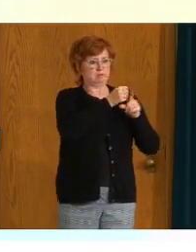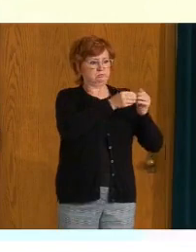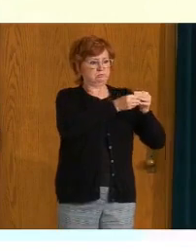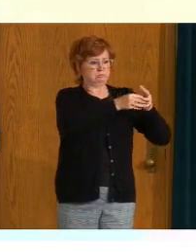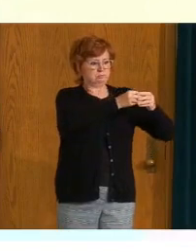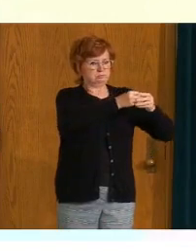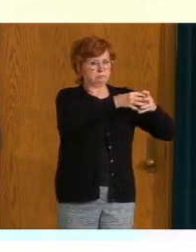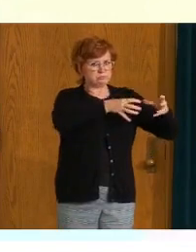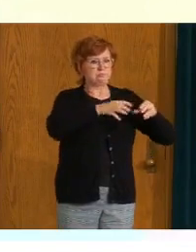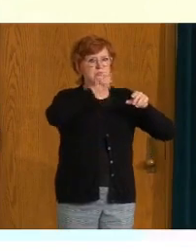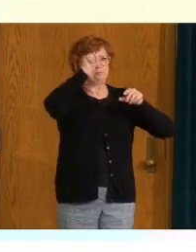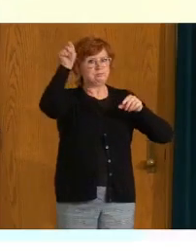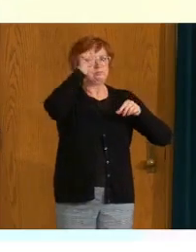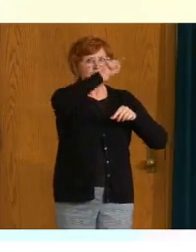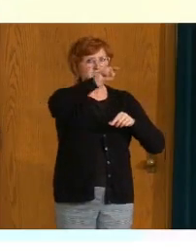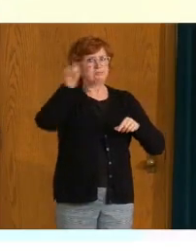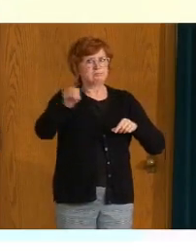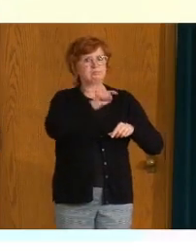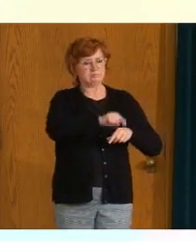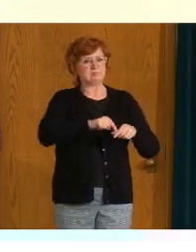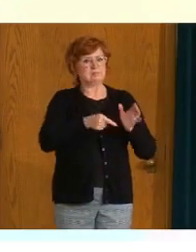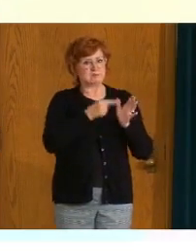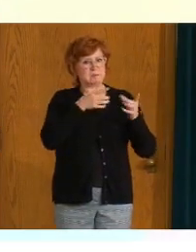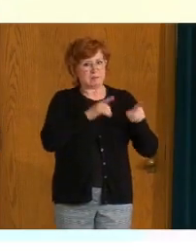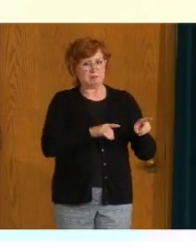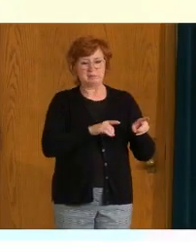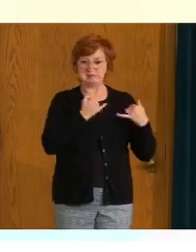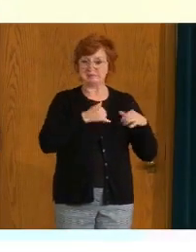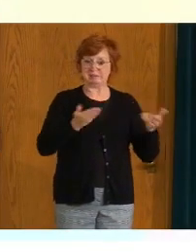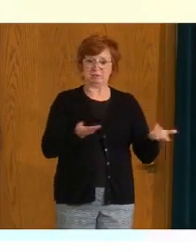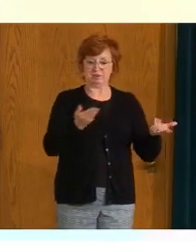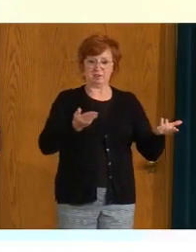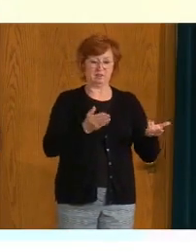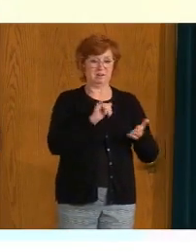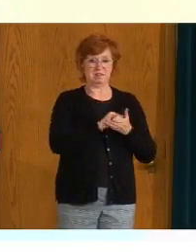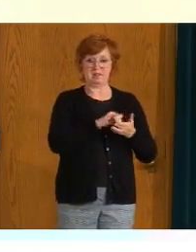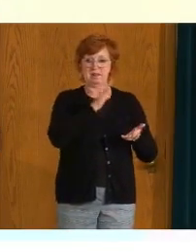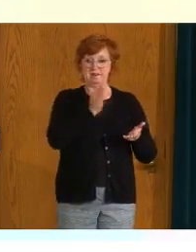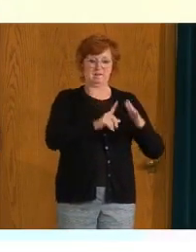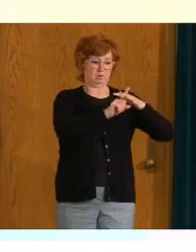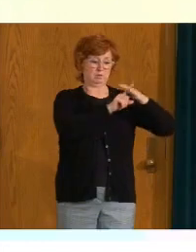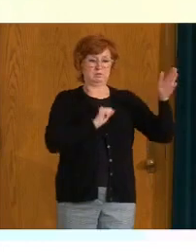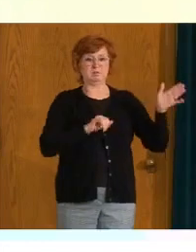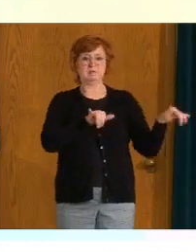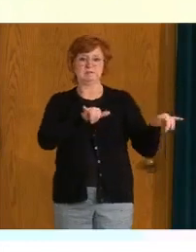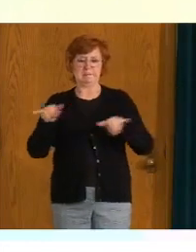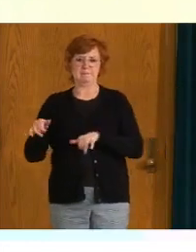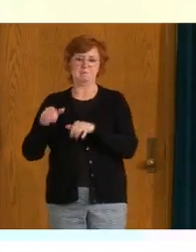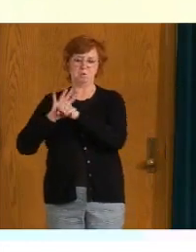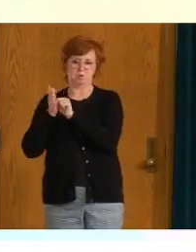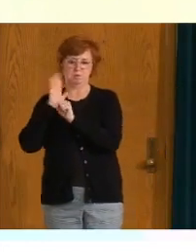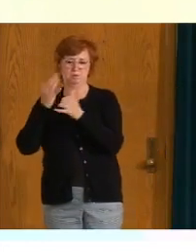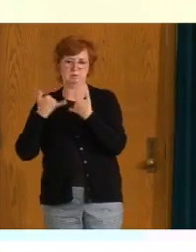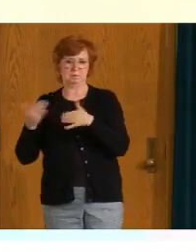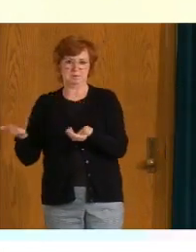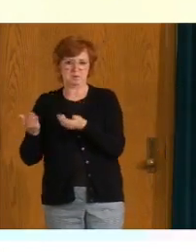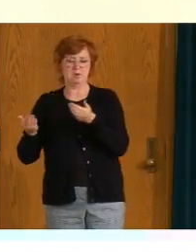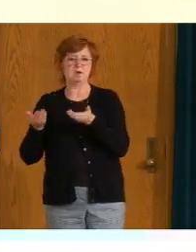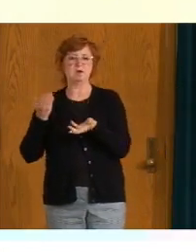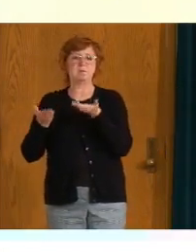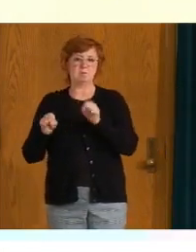over. And so, the fact that as a fully vaccinated individual, you don't have to isolate as a close contact, but you do have